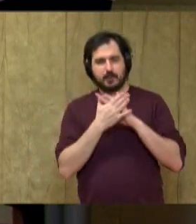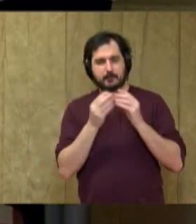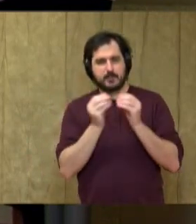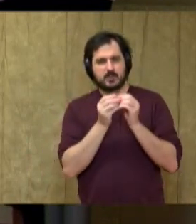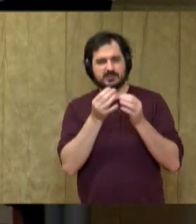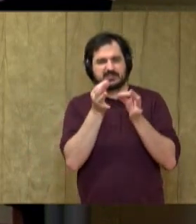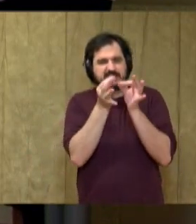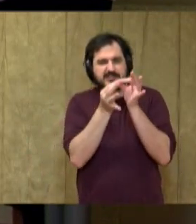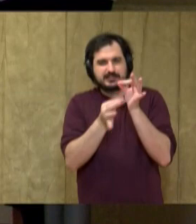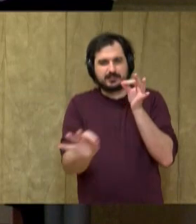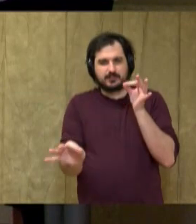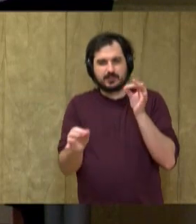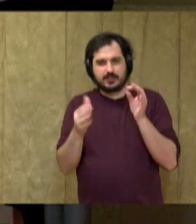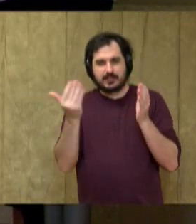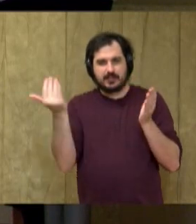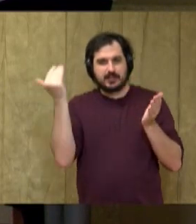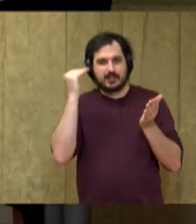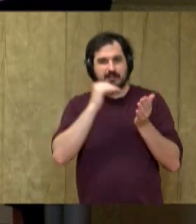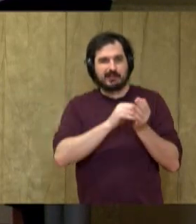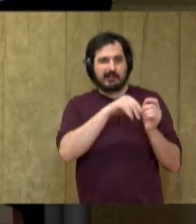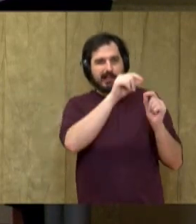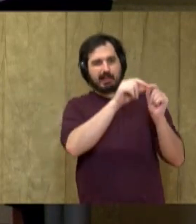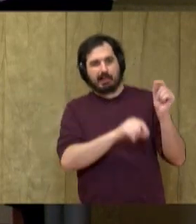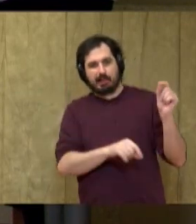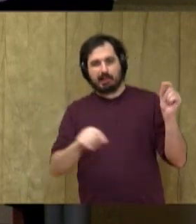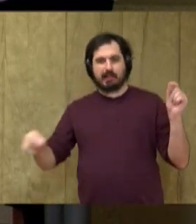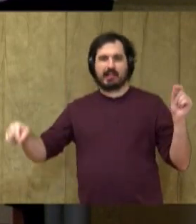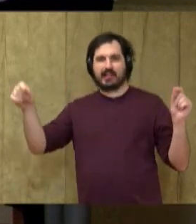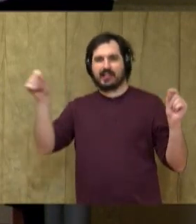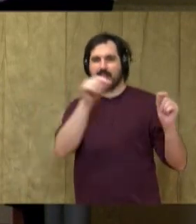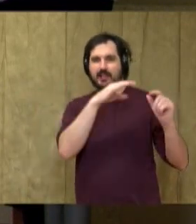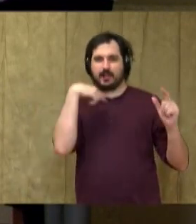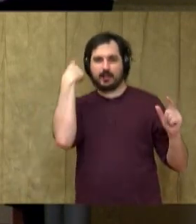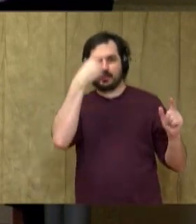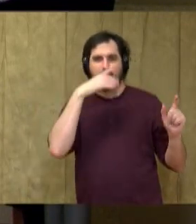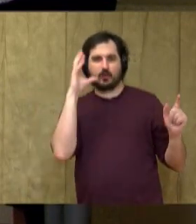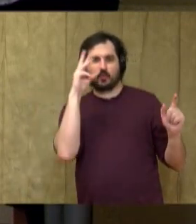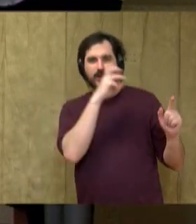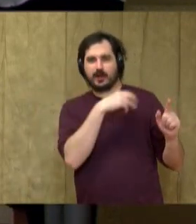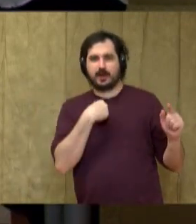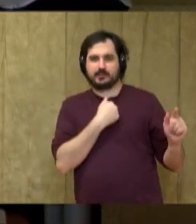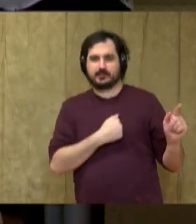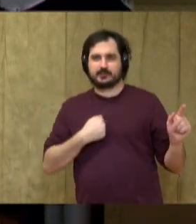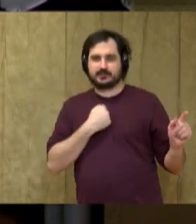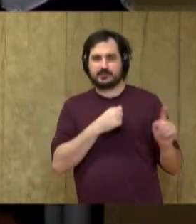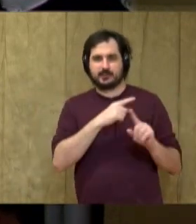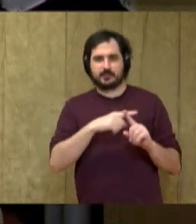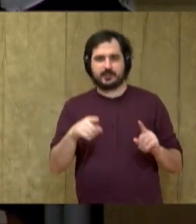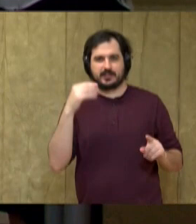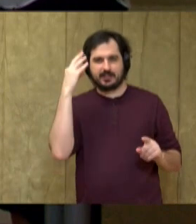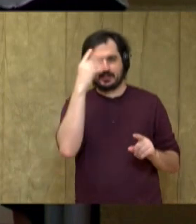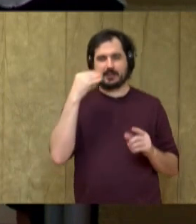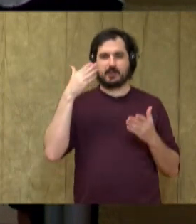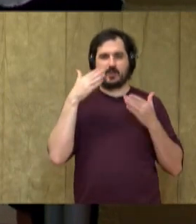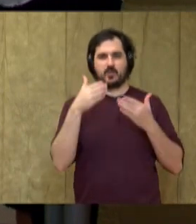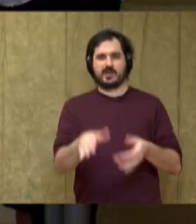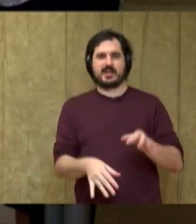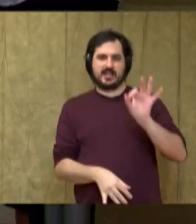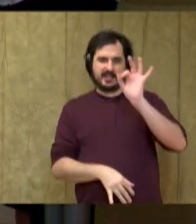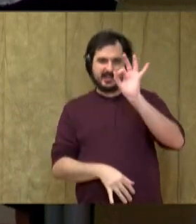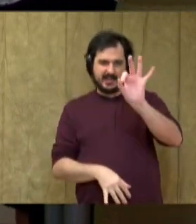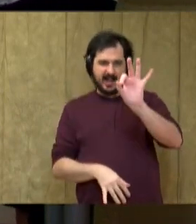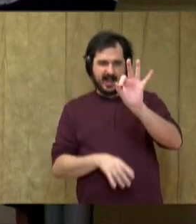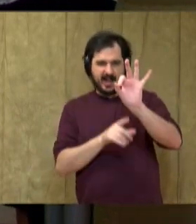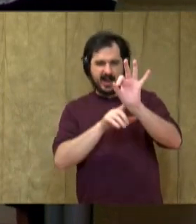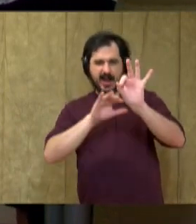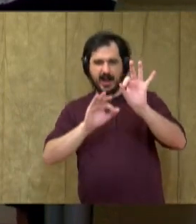Again, this is wonky and I'm sorry about this. But if we look at ninths, think about a way to break 9 into something smaller.